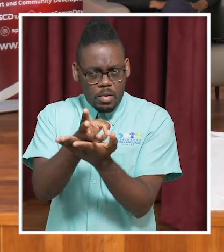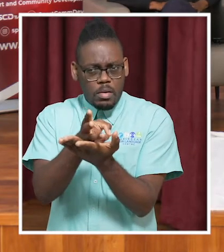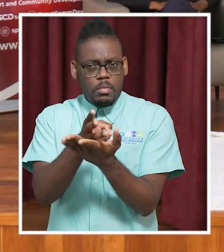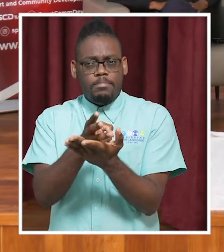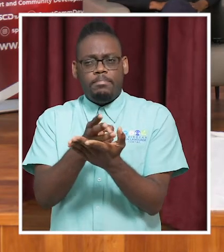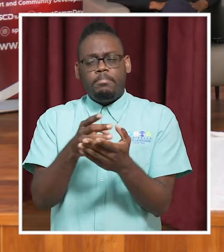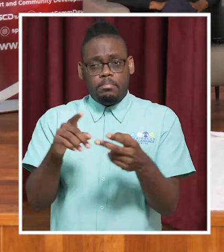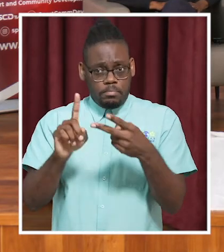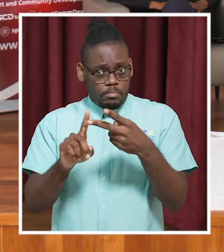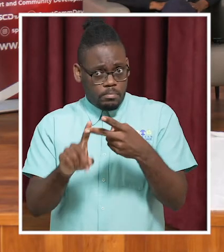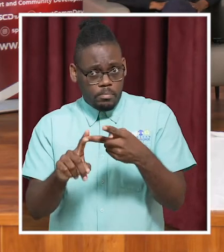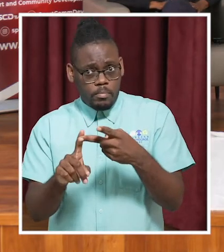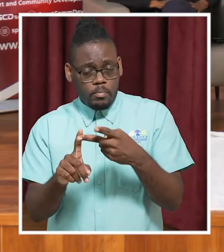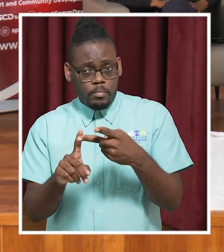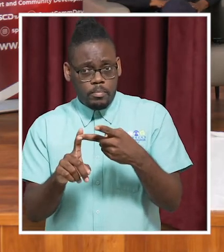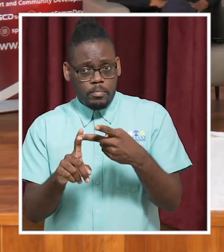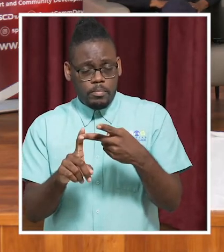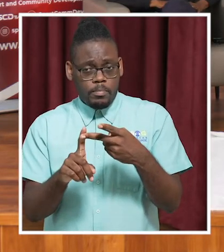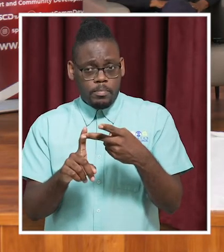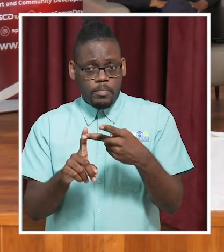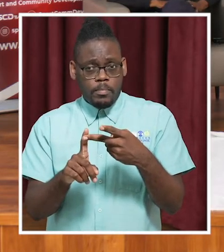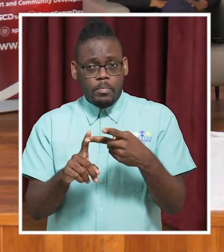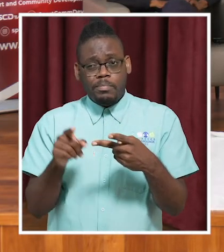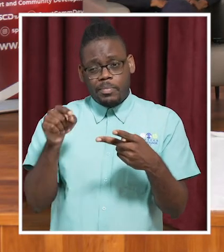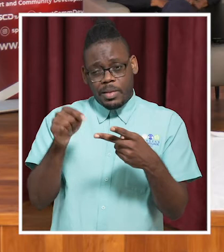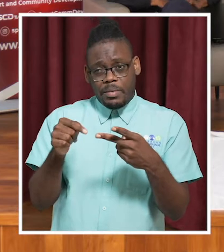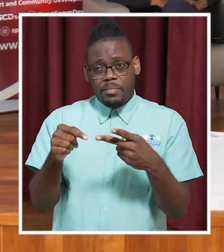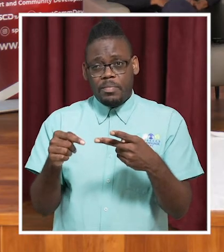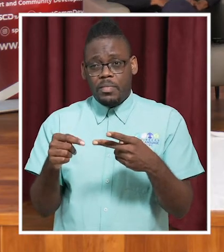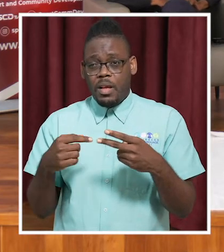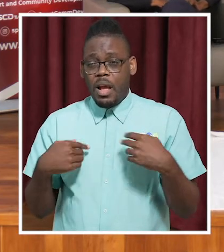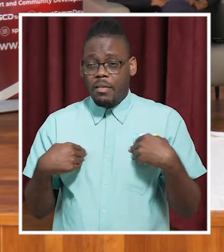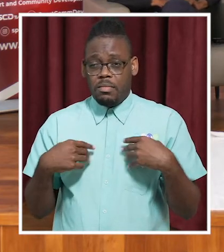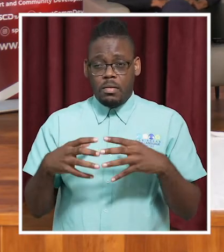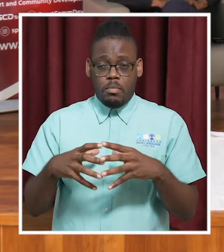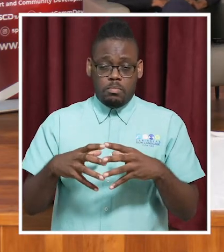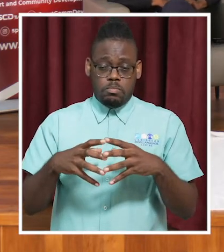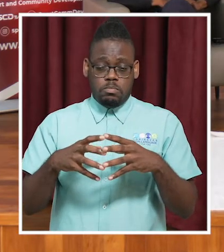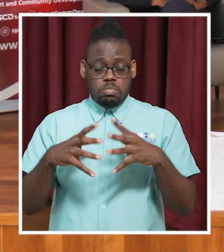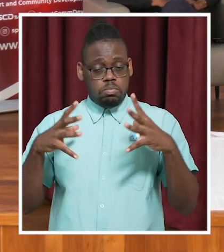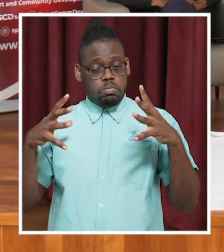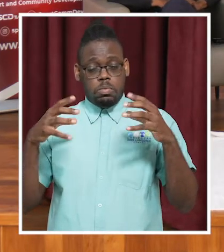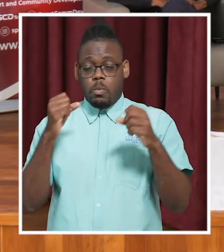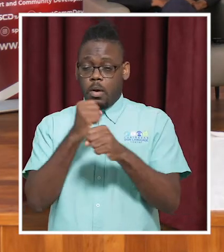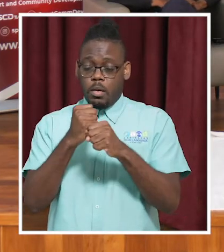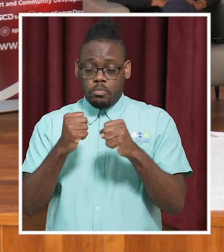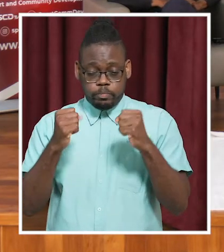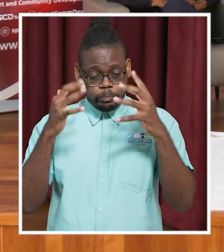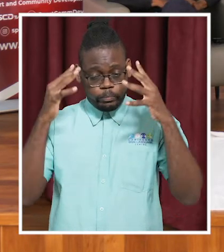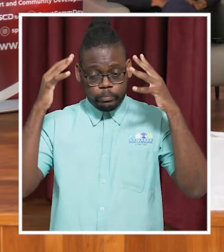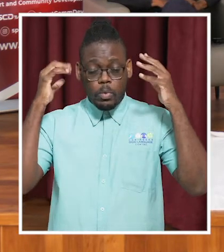the child guidance unit and so, they are overwhelmed. They are trying, but they do not have